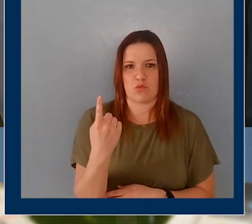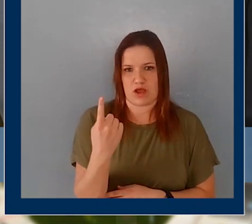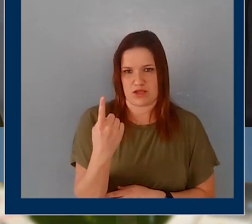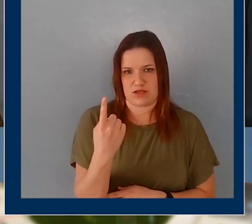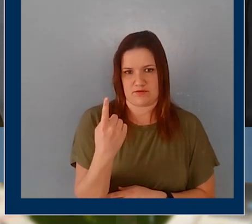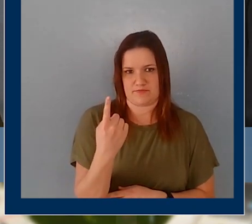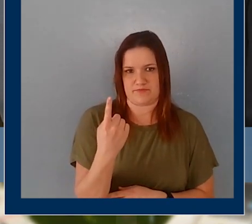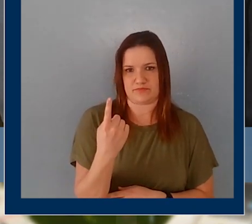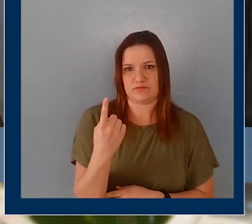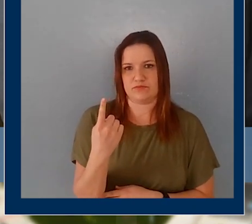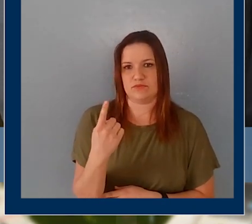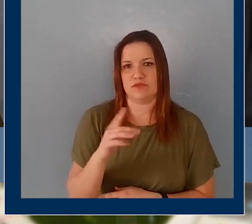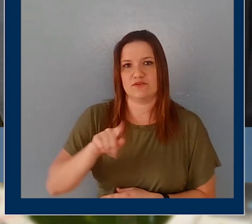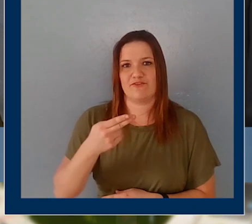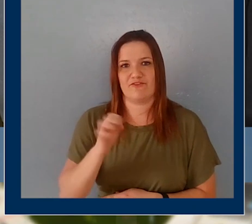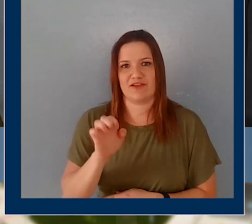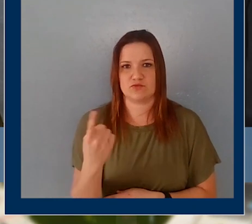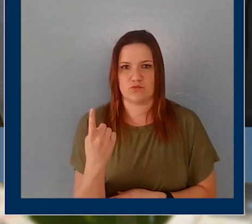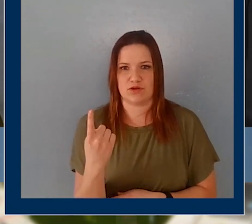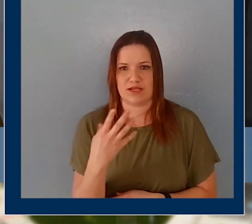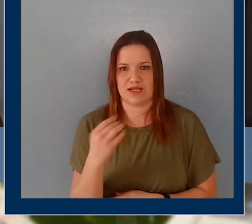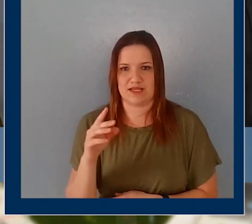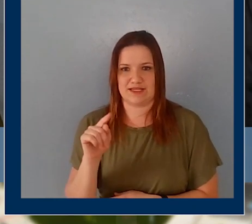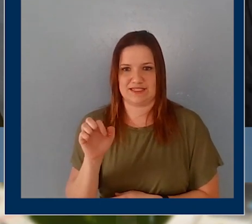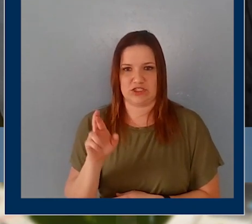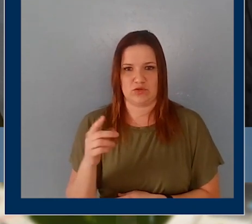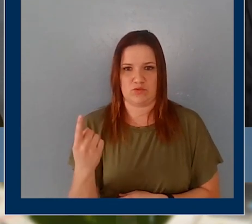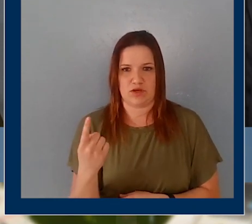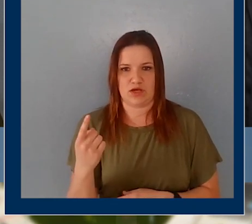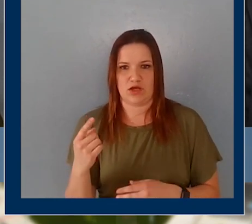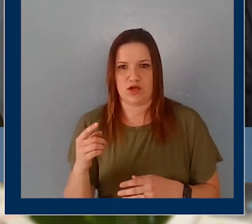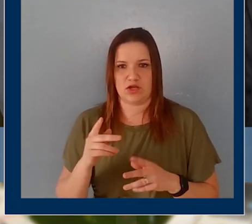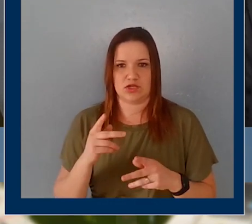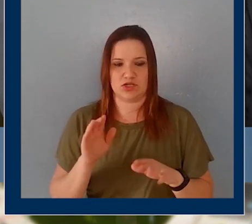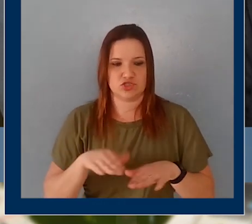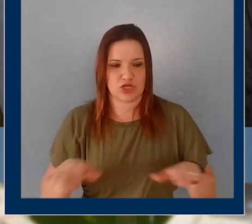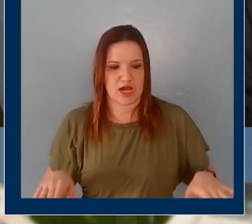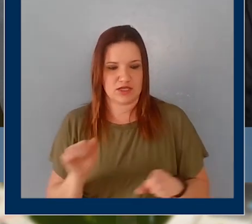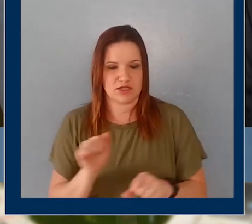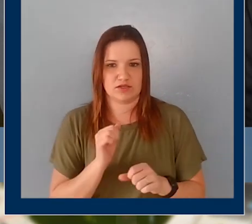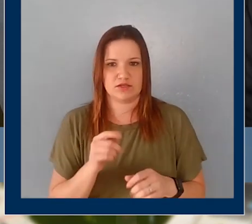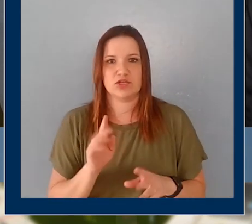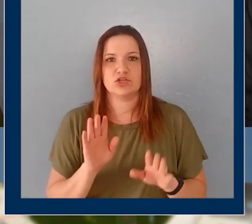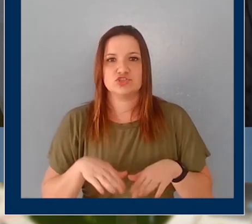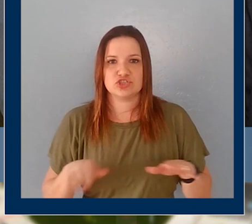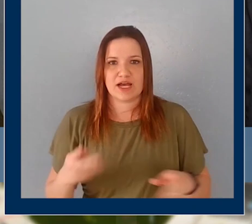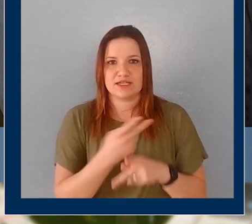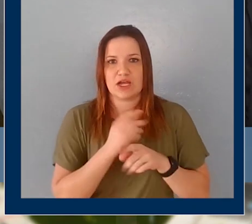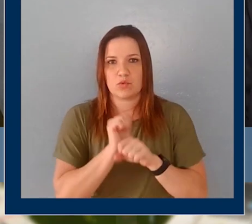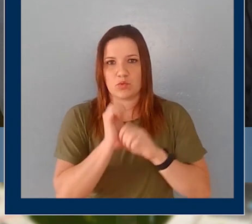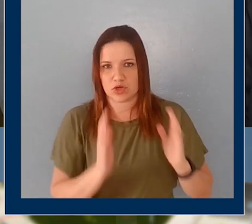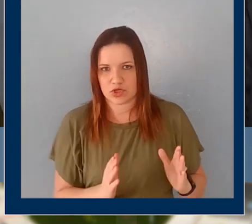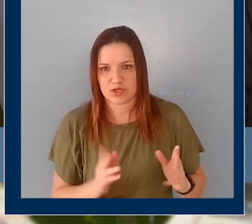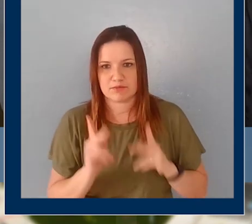people older than 75 and child care workers. people in education, so teachers,